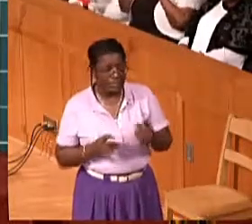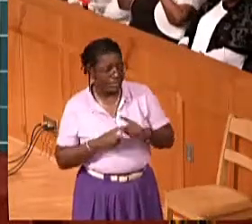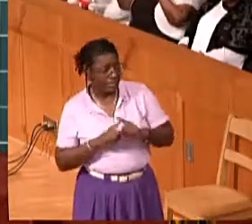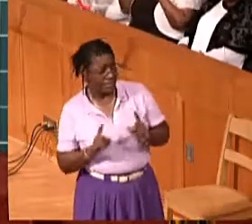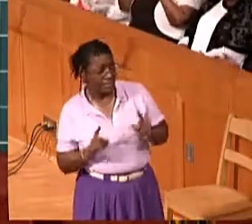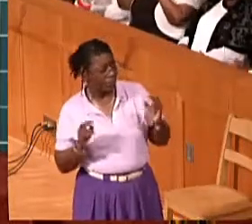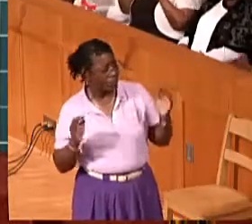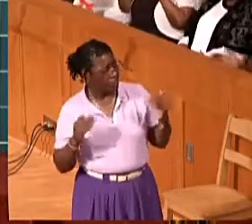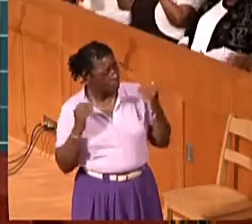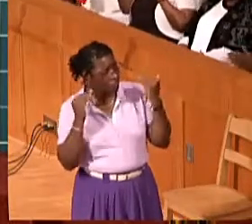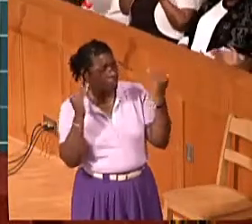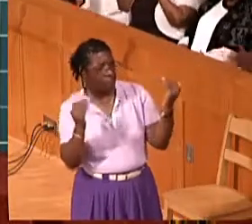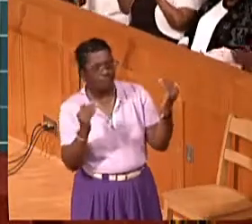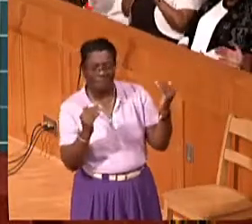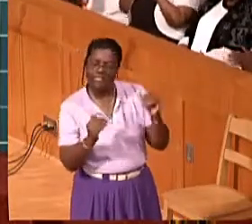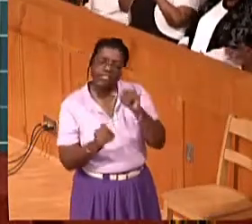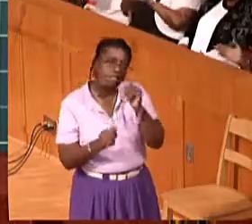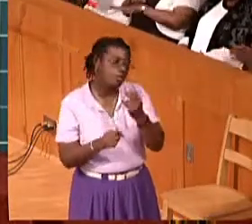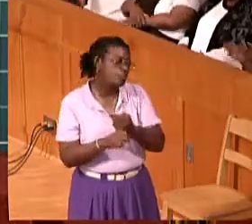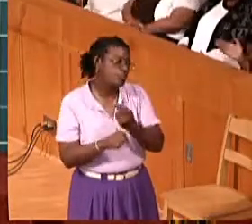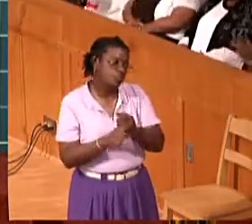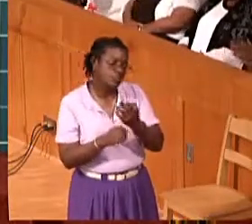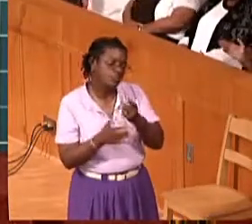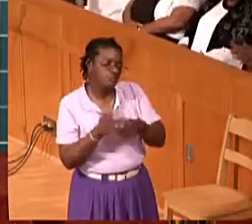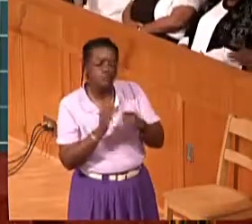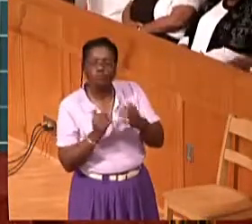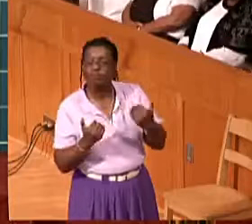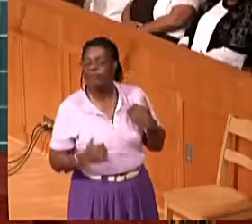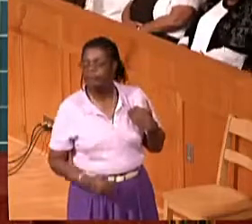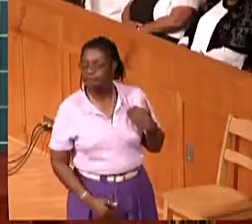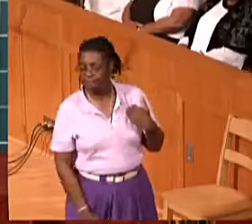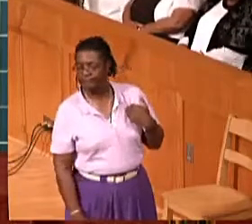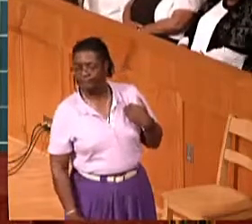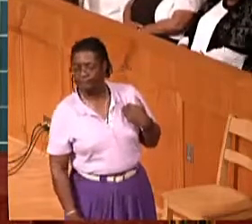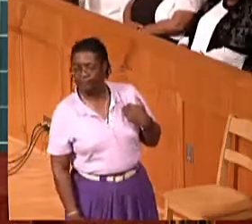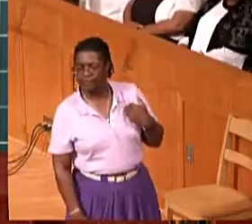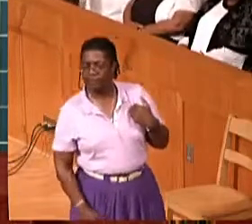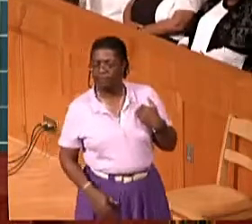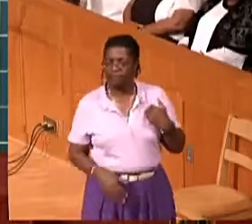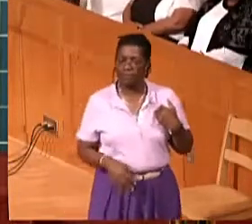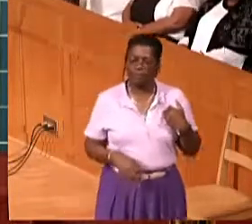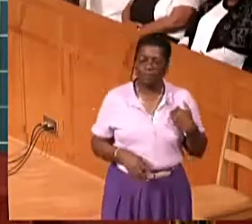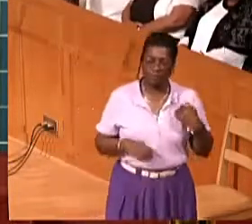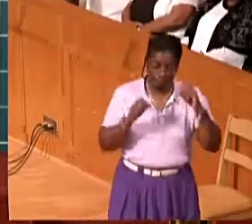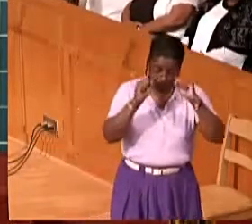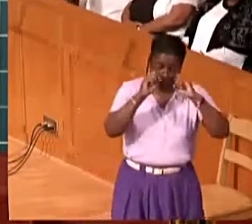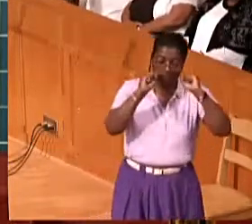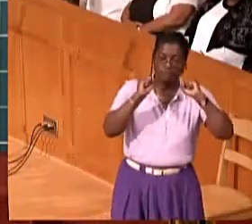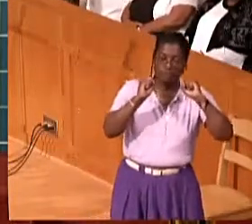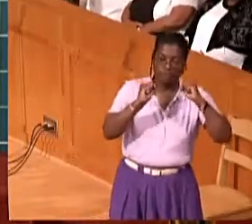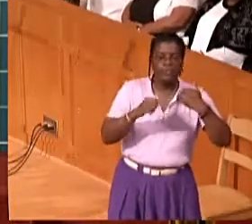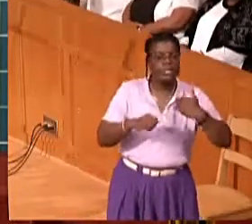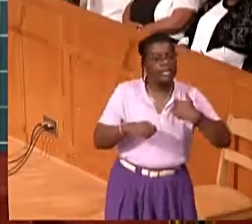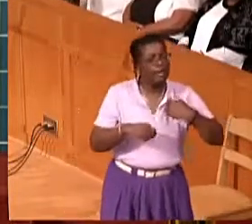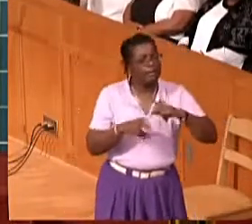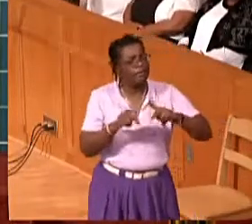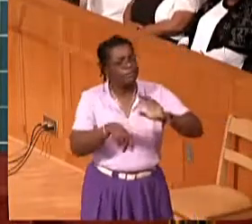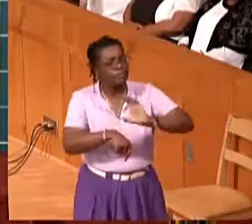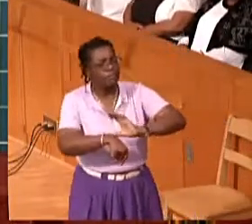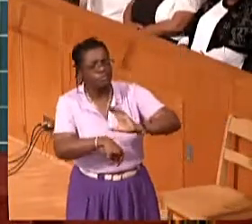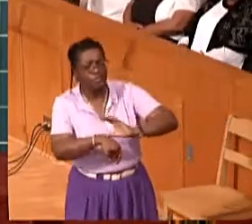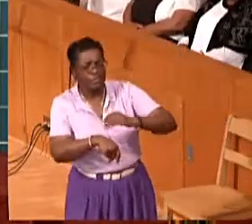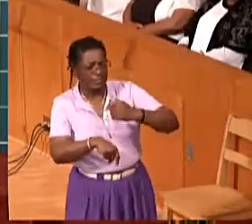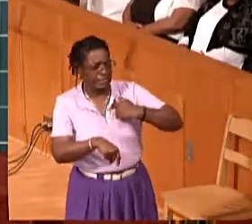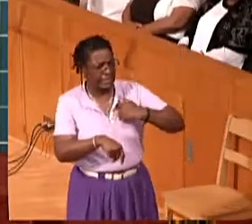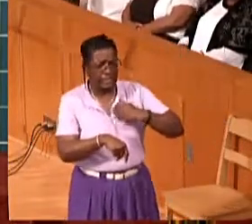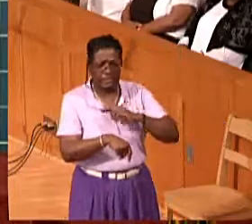somebody. Isn't it amazing? Isn't it amazing in the church? You have people who are gifted